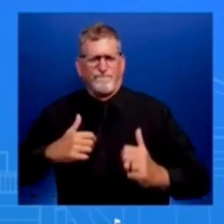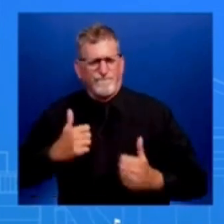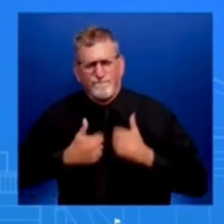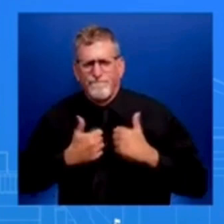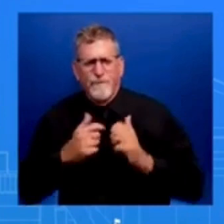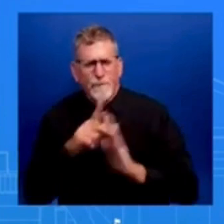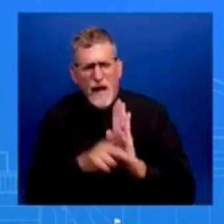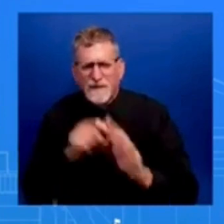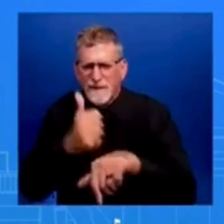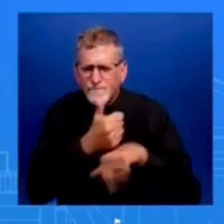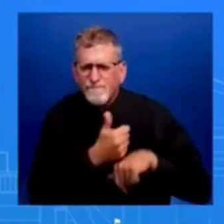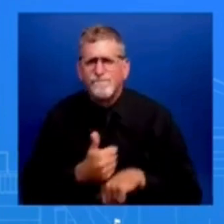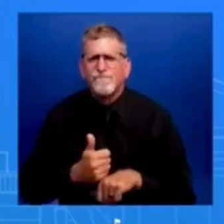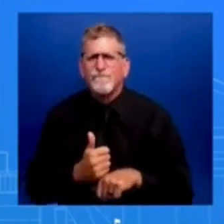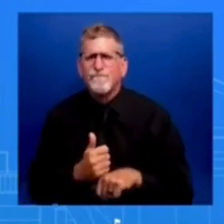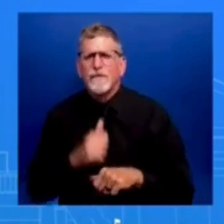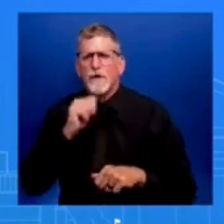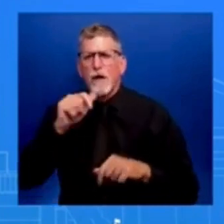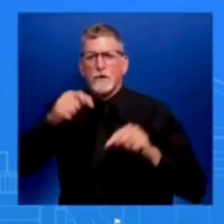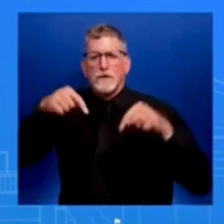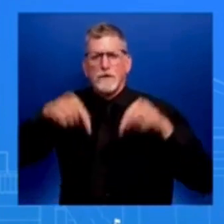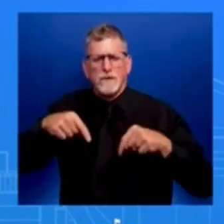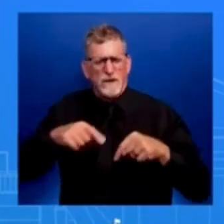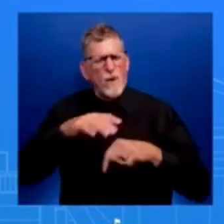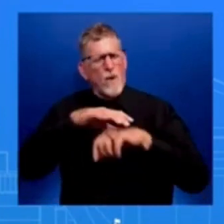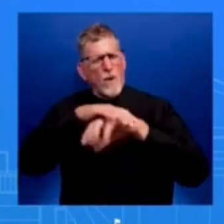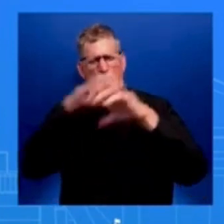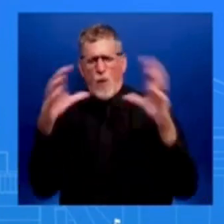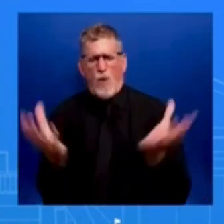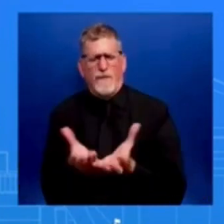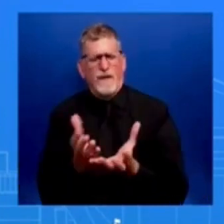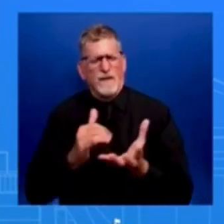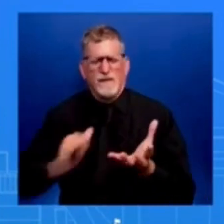listed out how the president has been a leader globally on this issue.